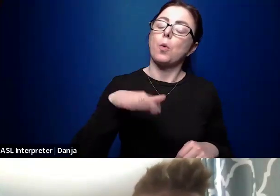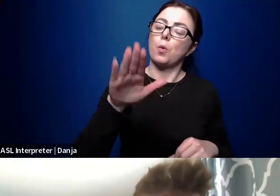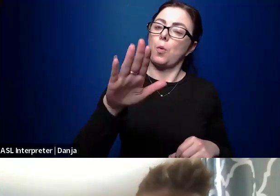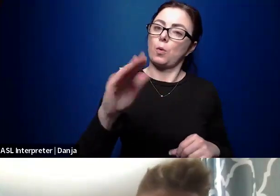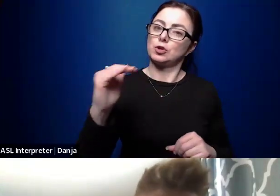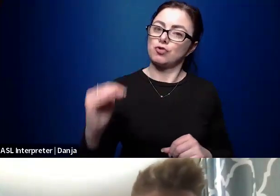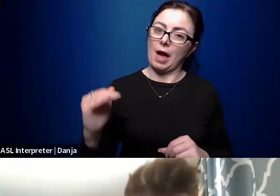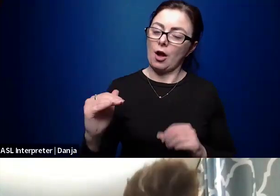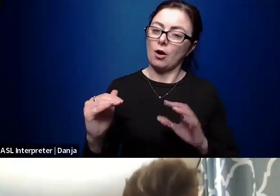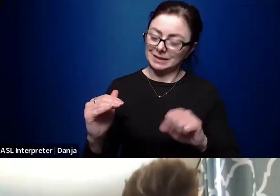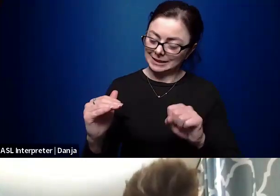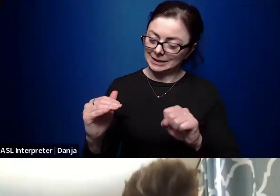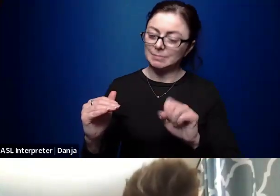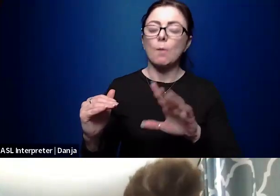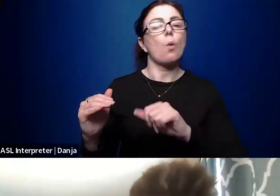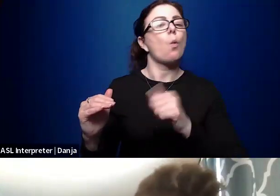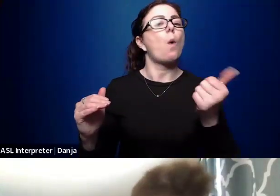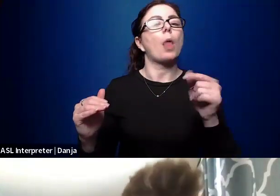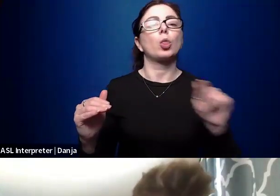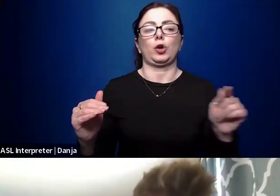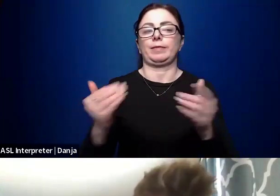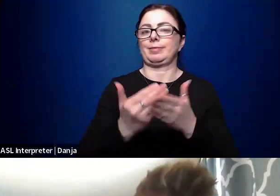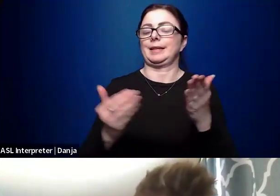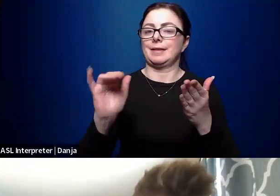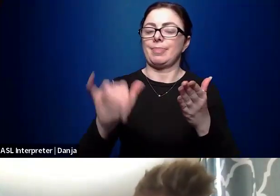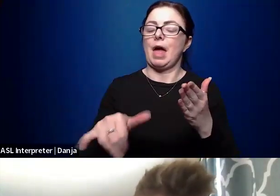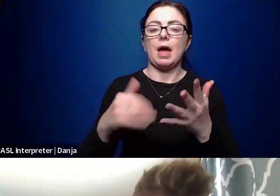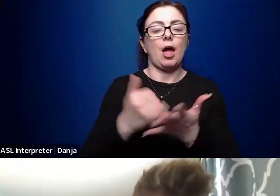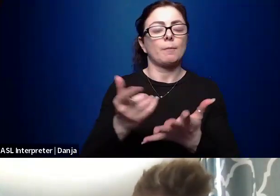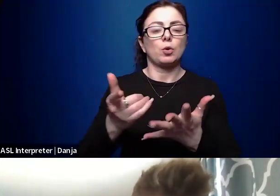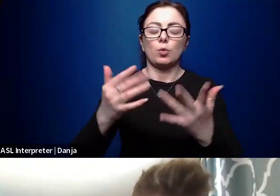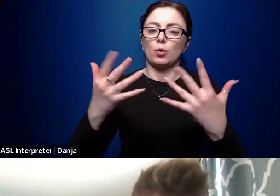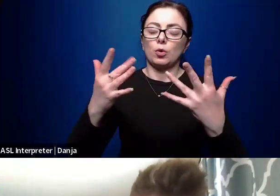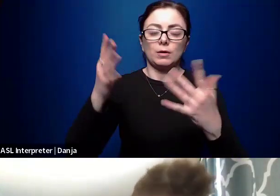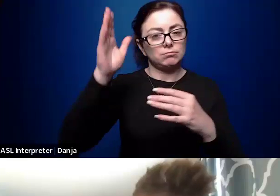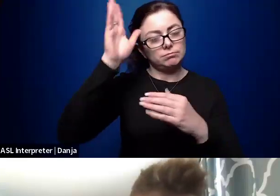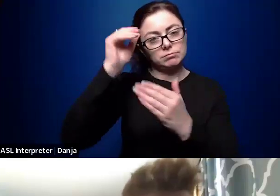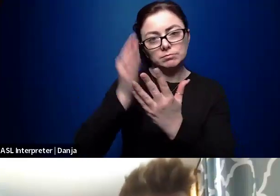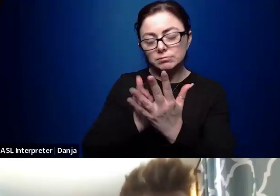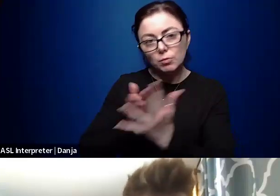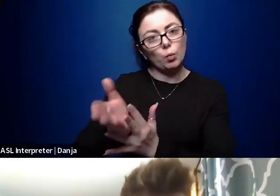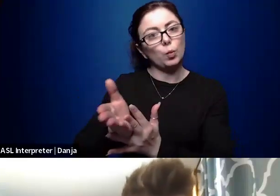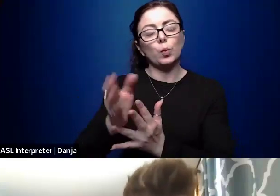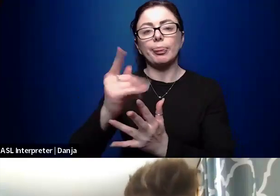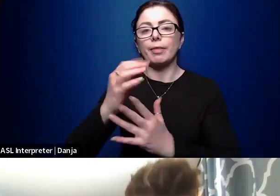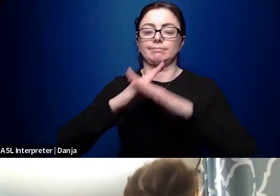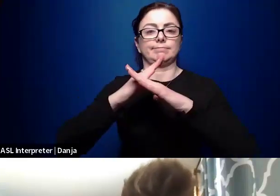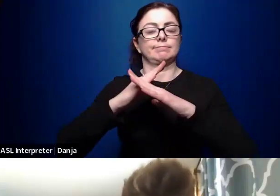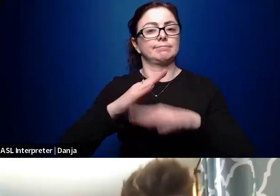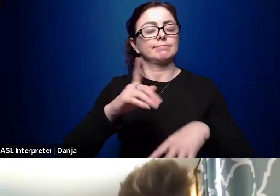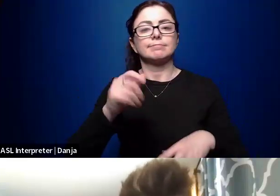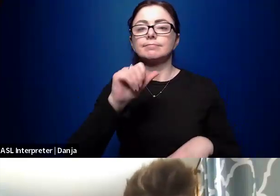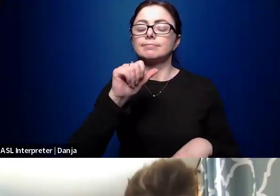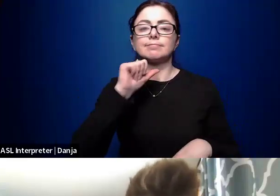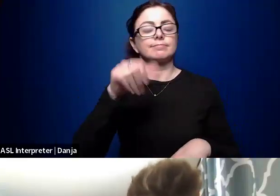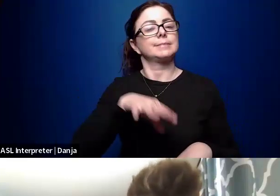is kind of like, what pushed you through those, the red tape to kind of just not taking an answer of